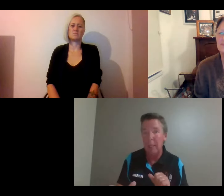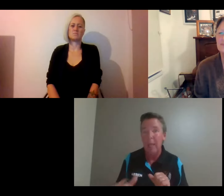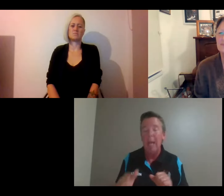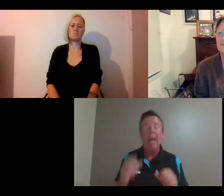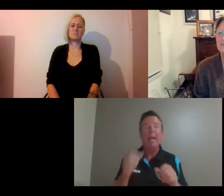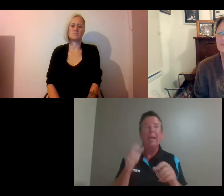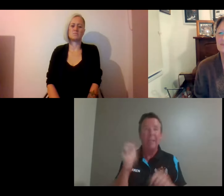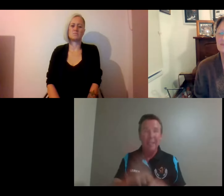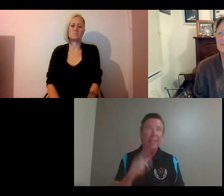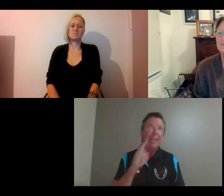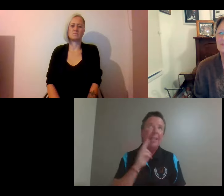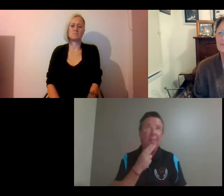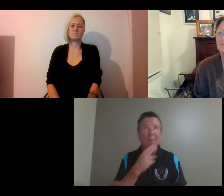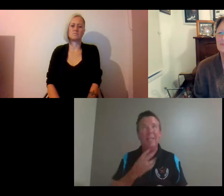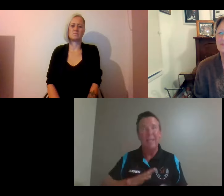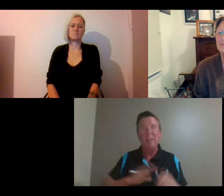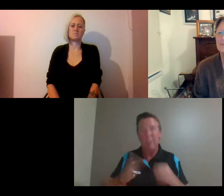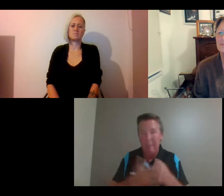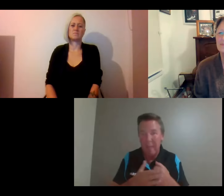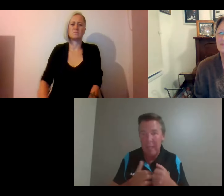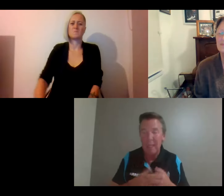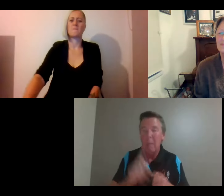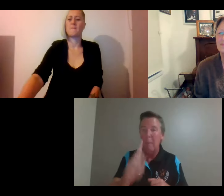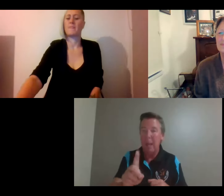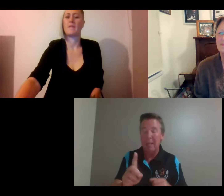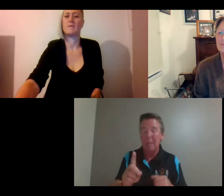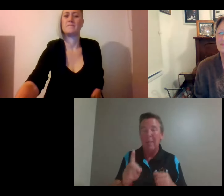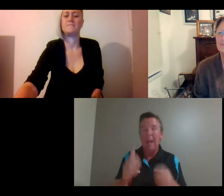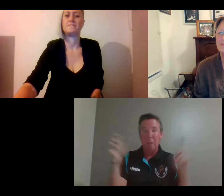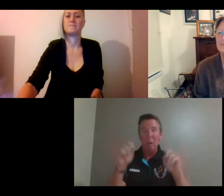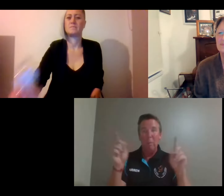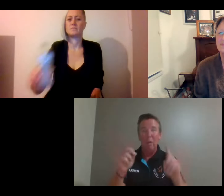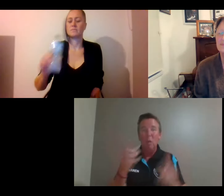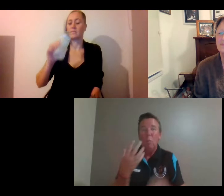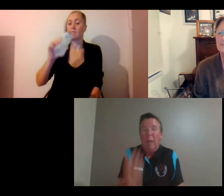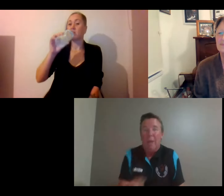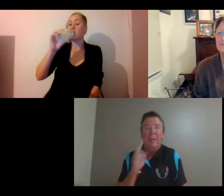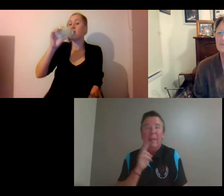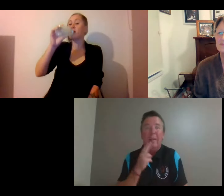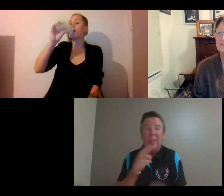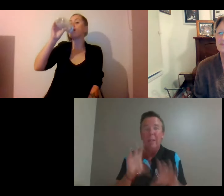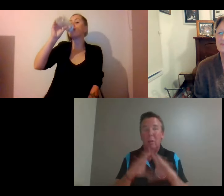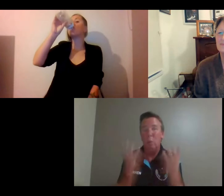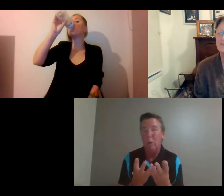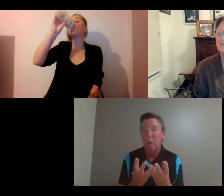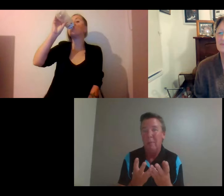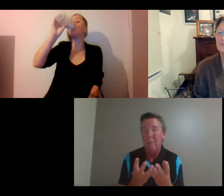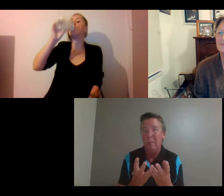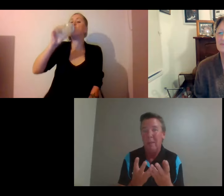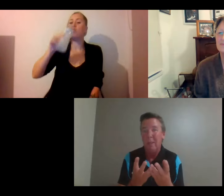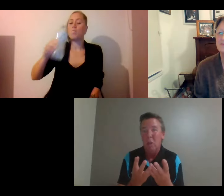brilliant. And yes, deafness needs to be fixed. But at the moment, we have deafness in the